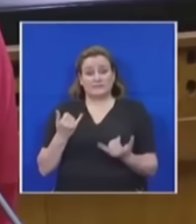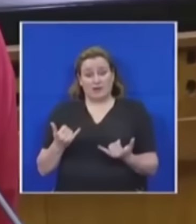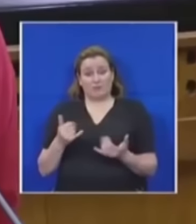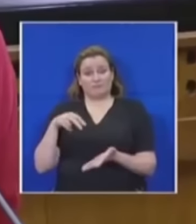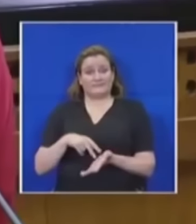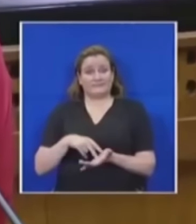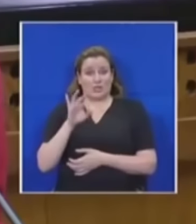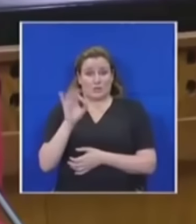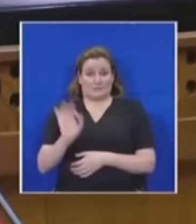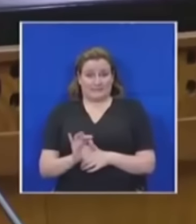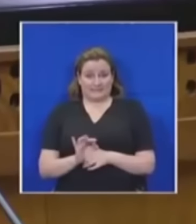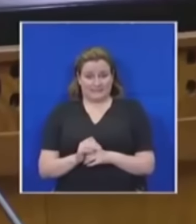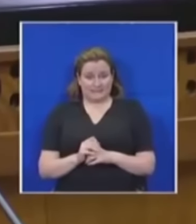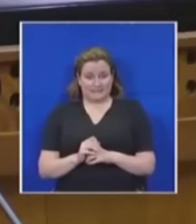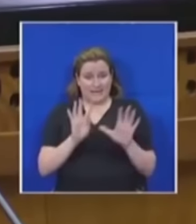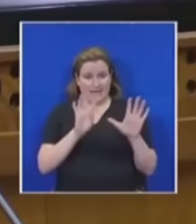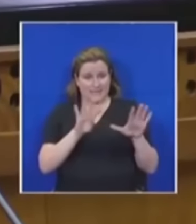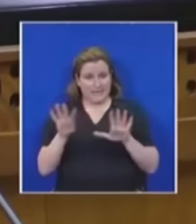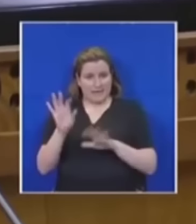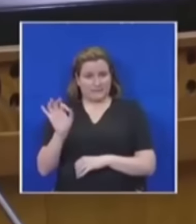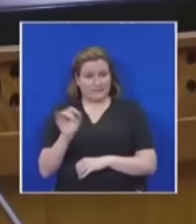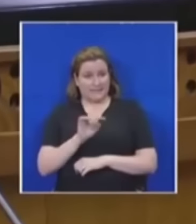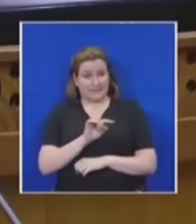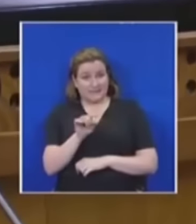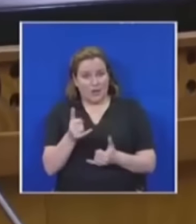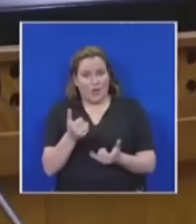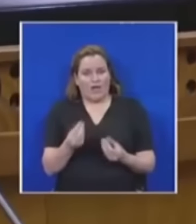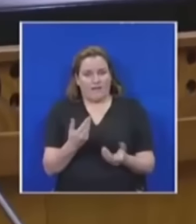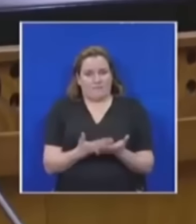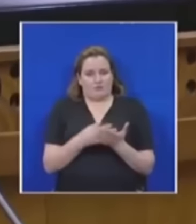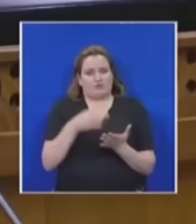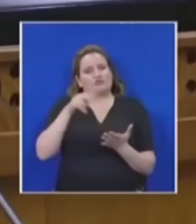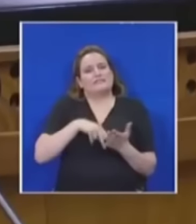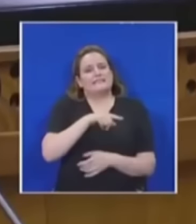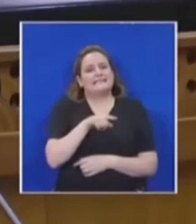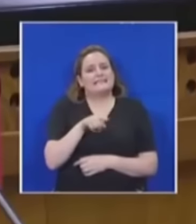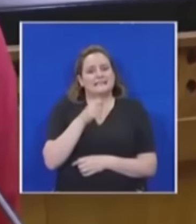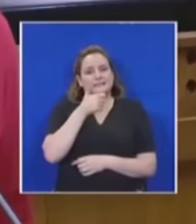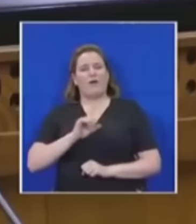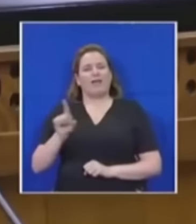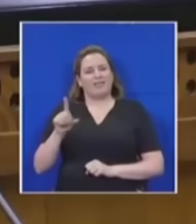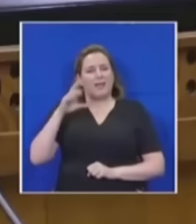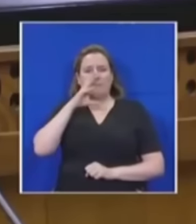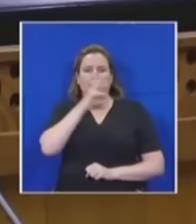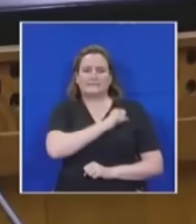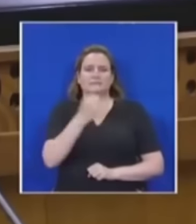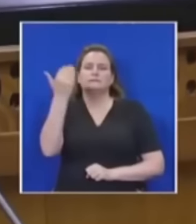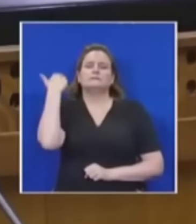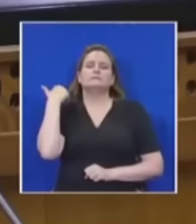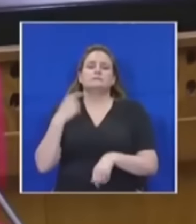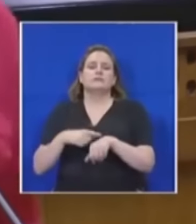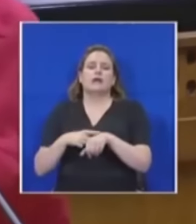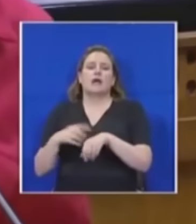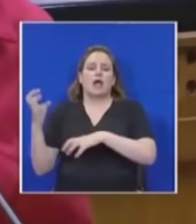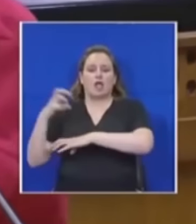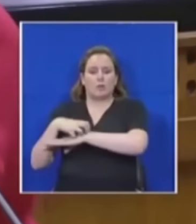than 99% of Cubans are literate, meaning that they are able to read and write. But we can talk today